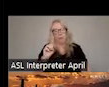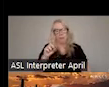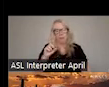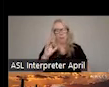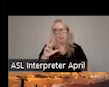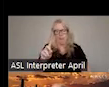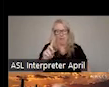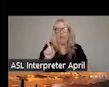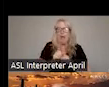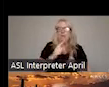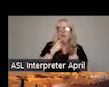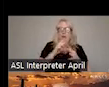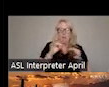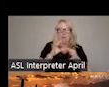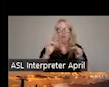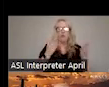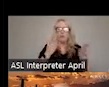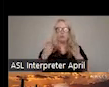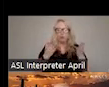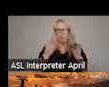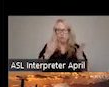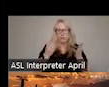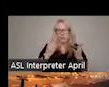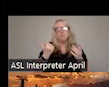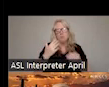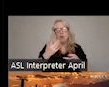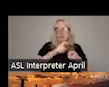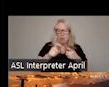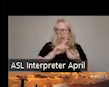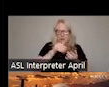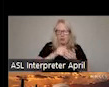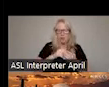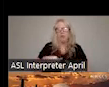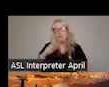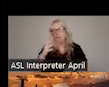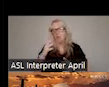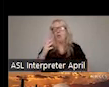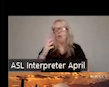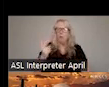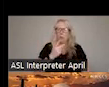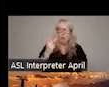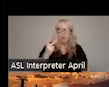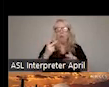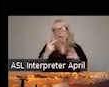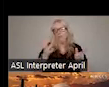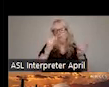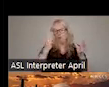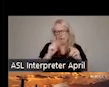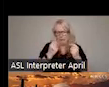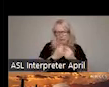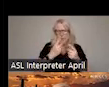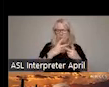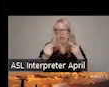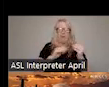mentioned, these services, both the call center services, the mobile crisis team, and the crisis